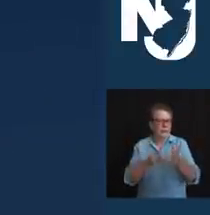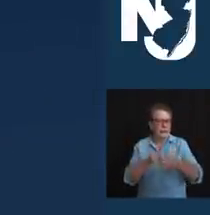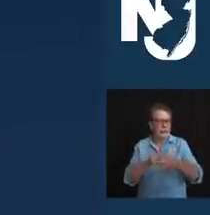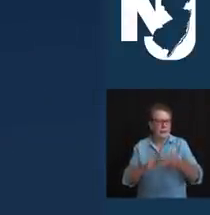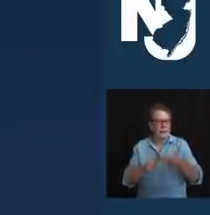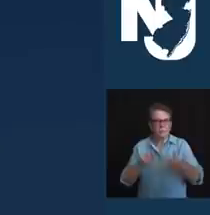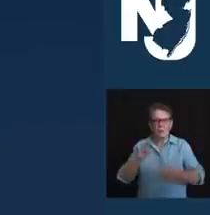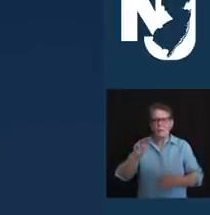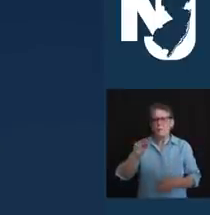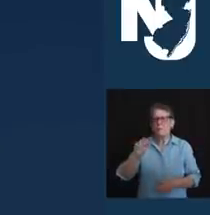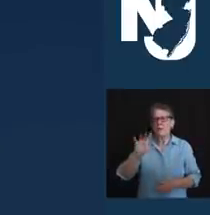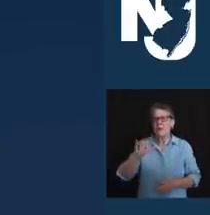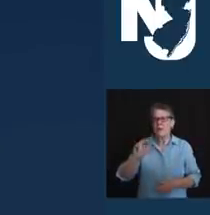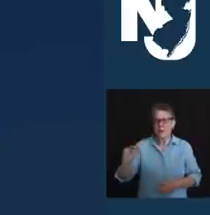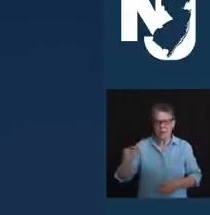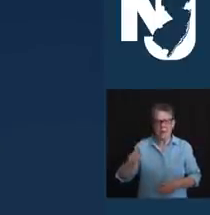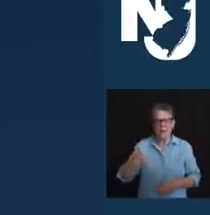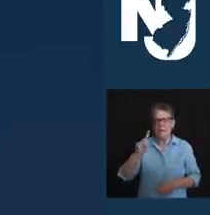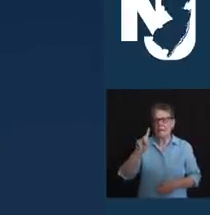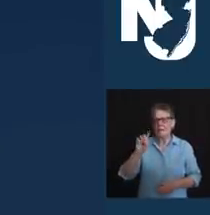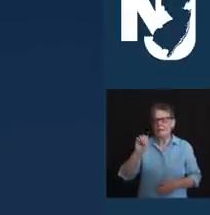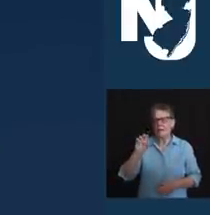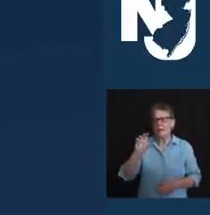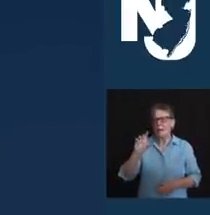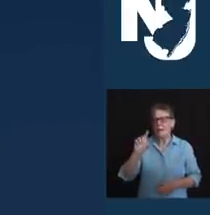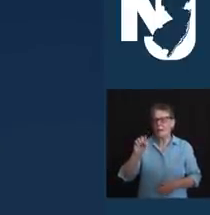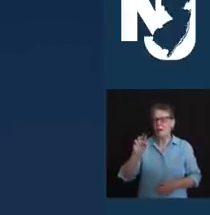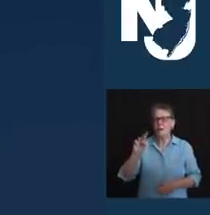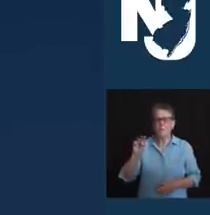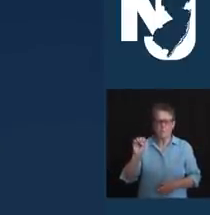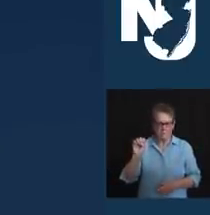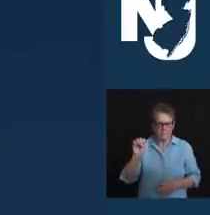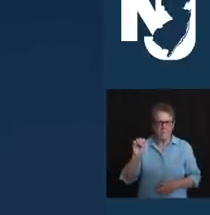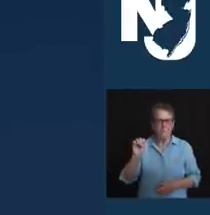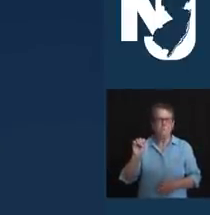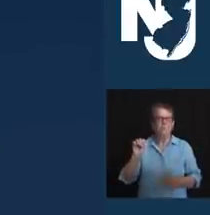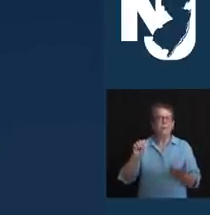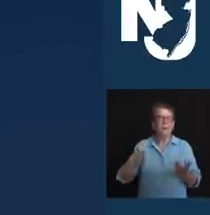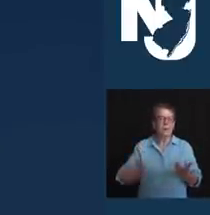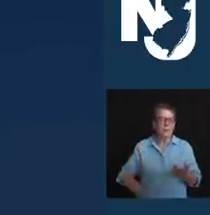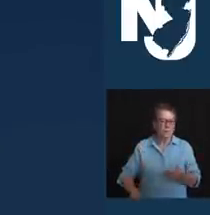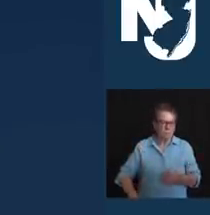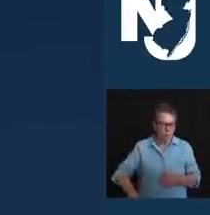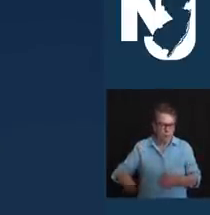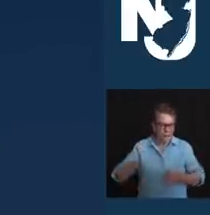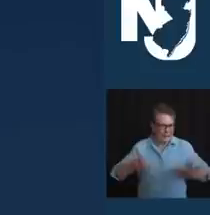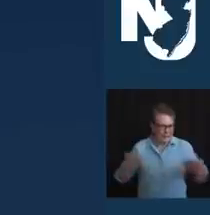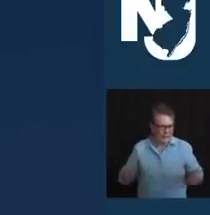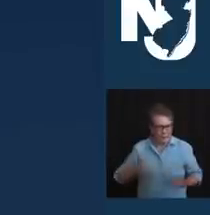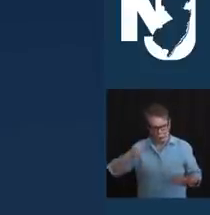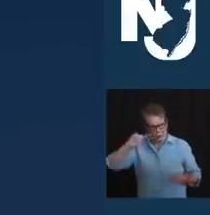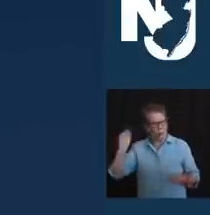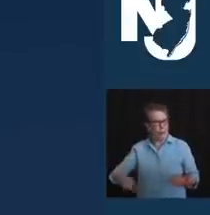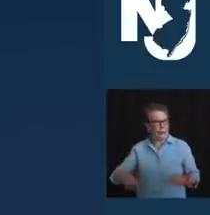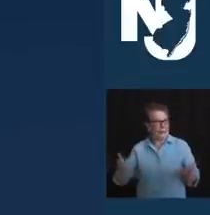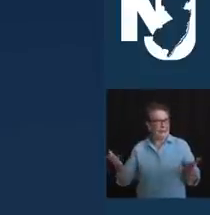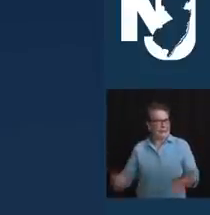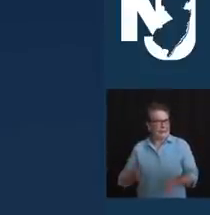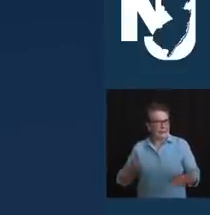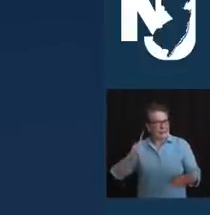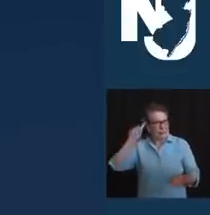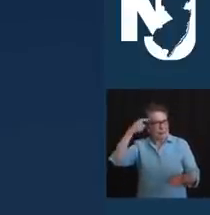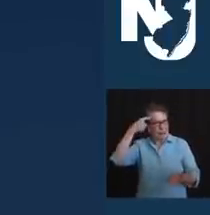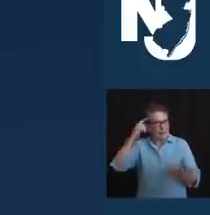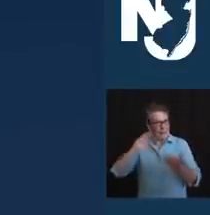longtime native of right here, Trenton, New Jersey. Born, raised, and educated in our capital city, Marianne's